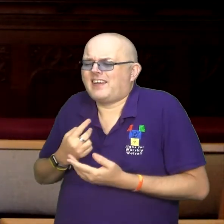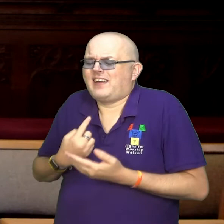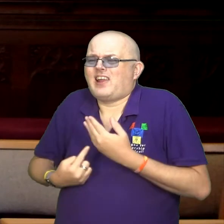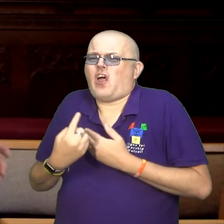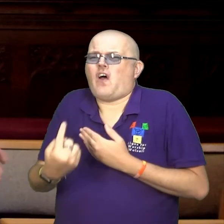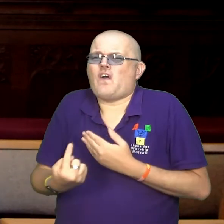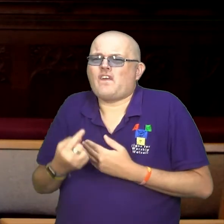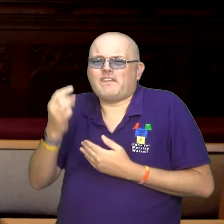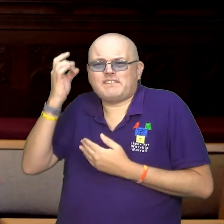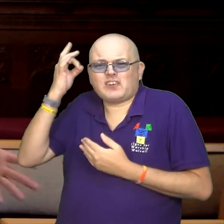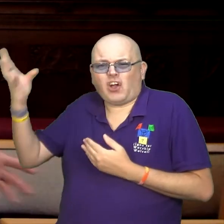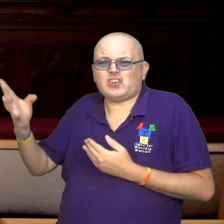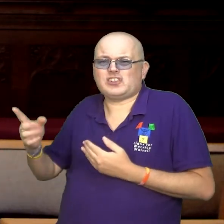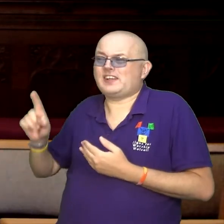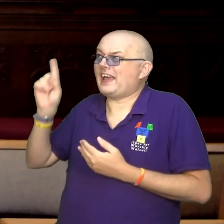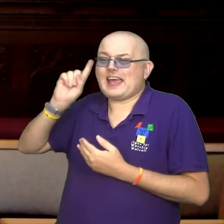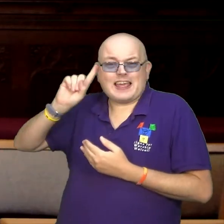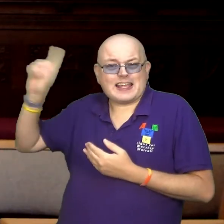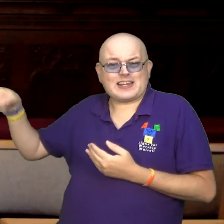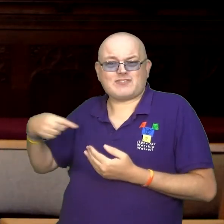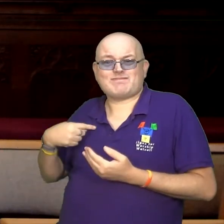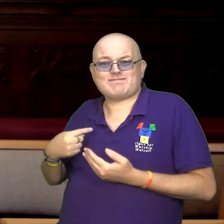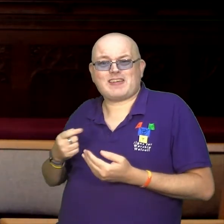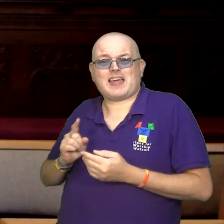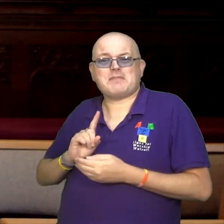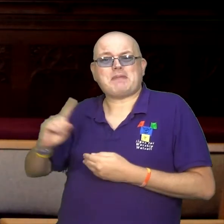and forgotten, abandoned by God.